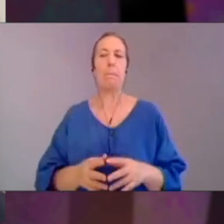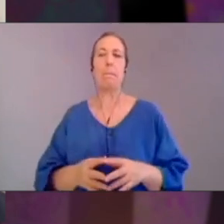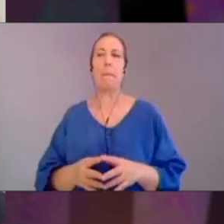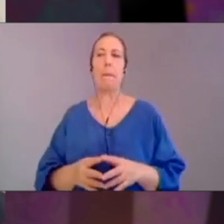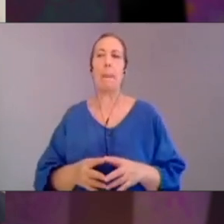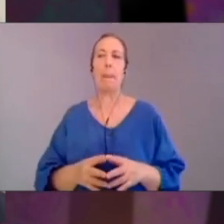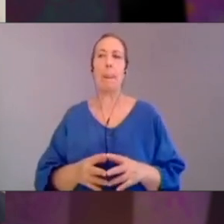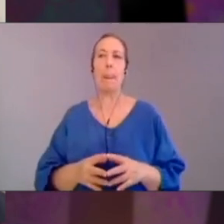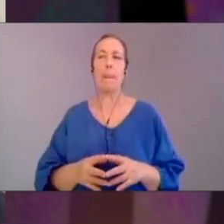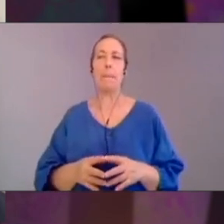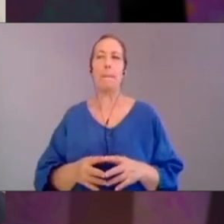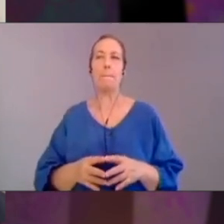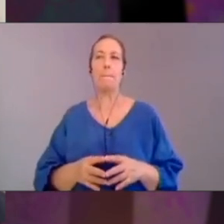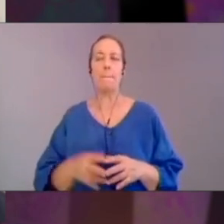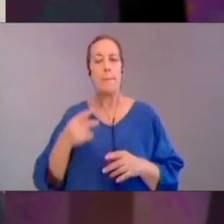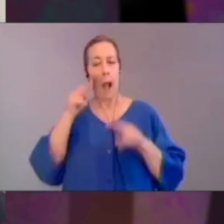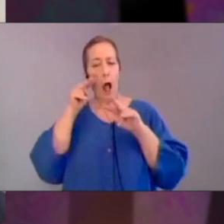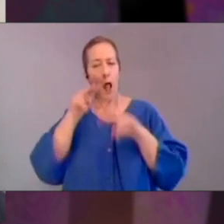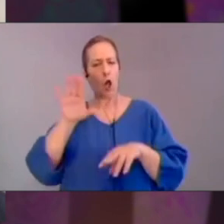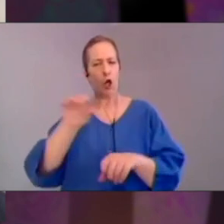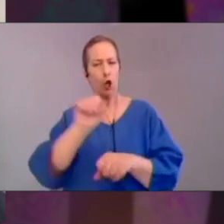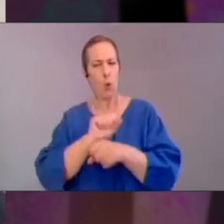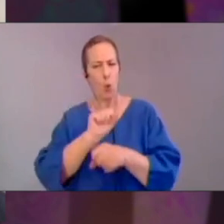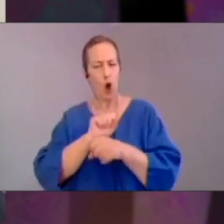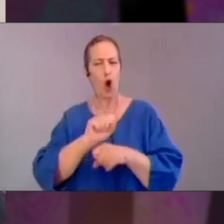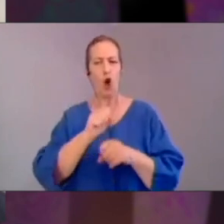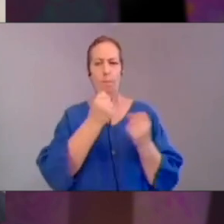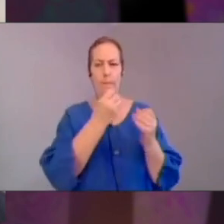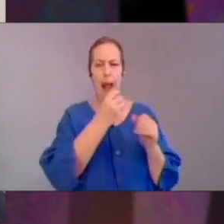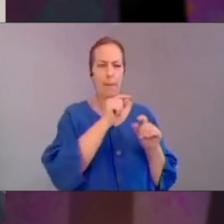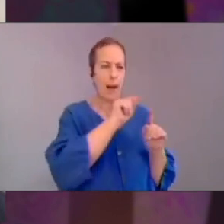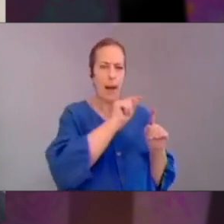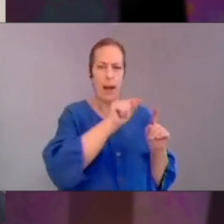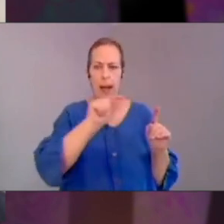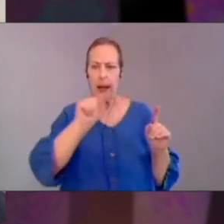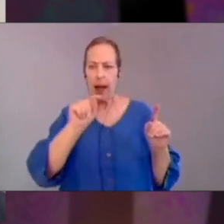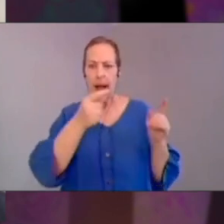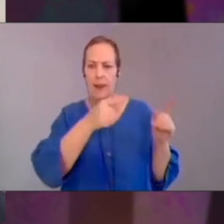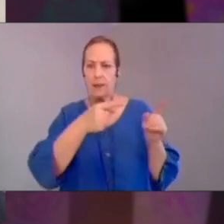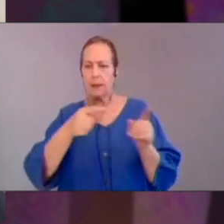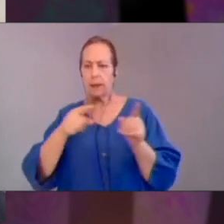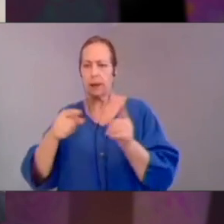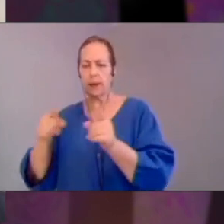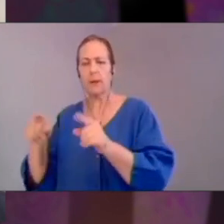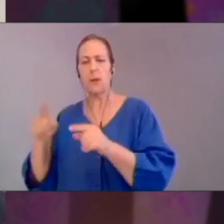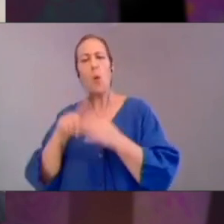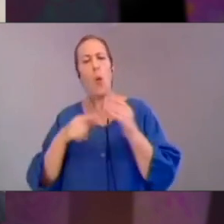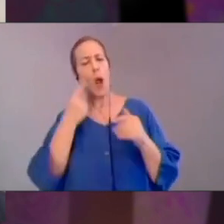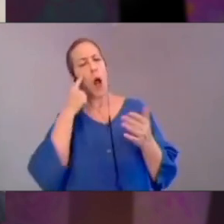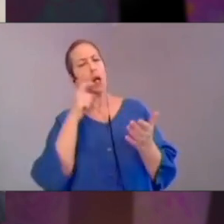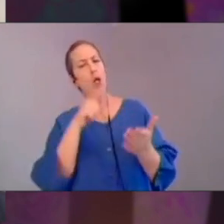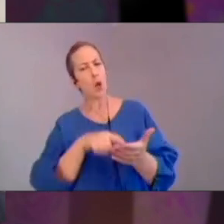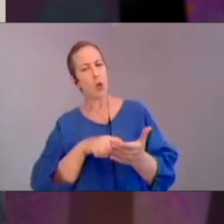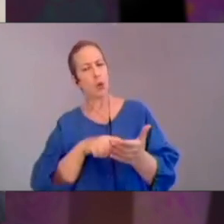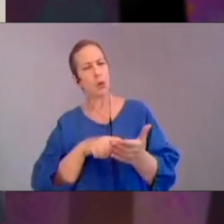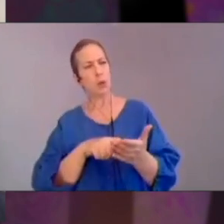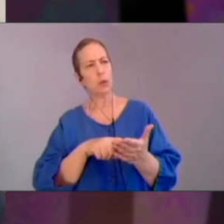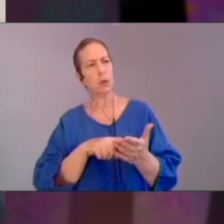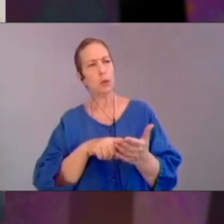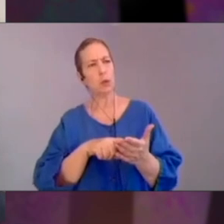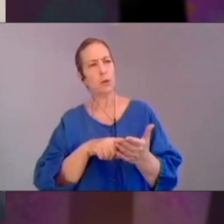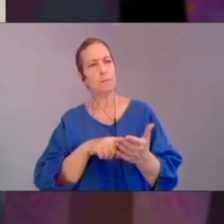and its many facets, something that always occurs to me is how you center